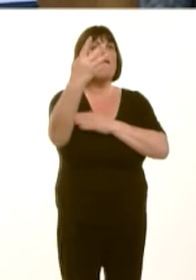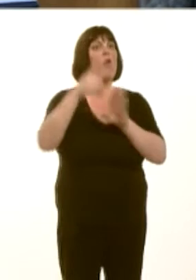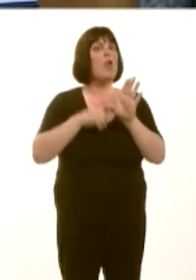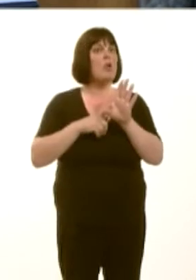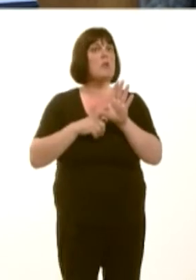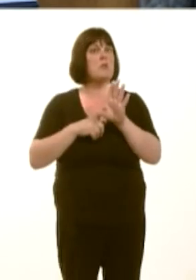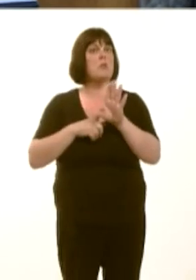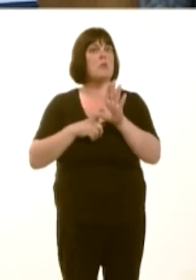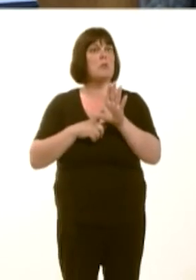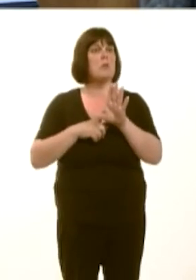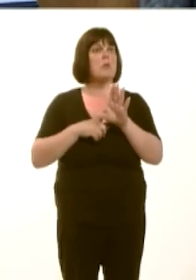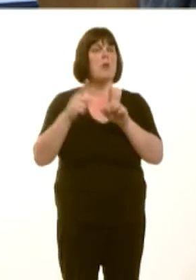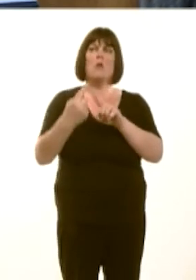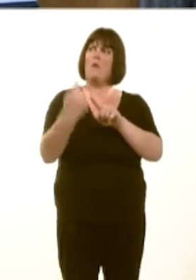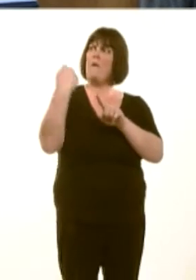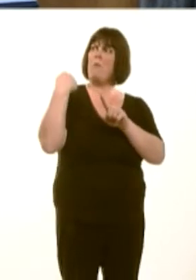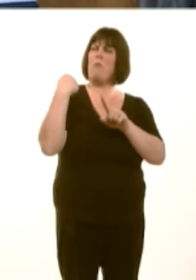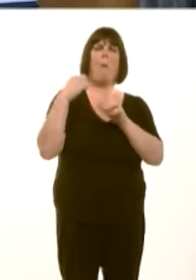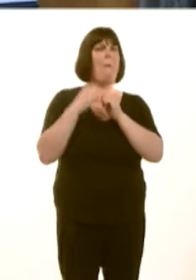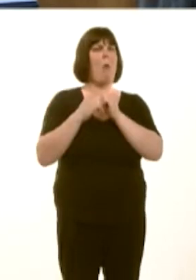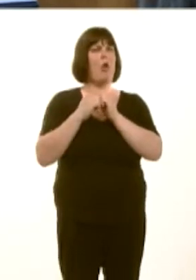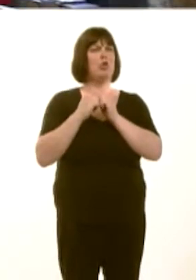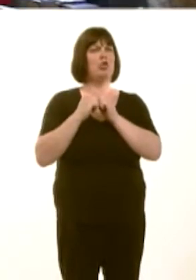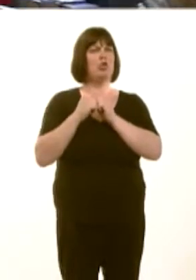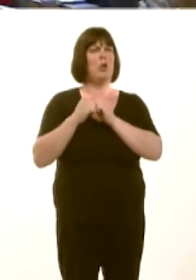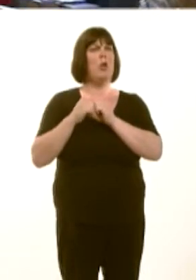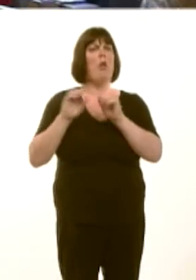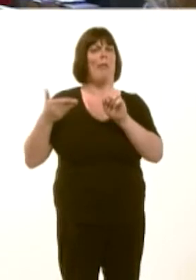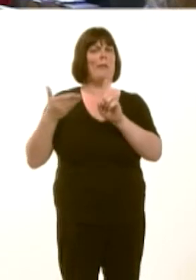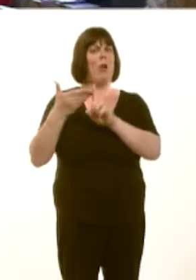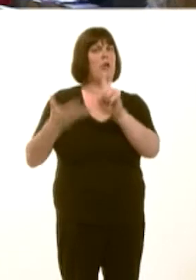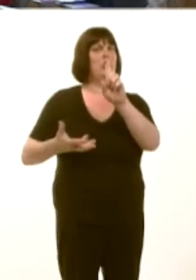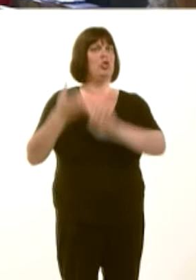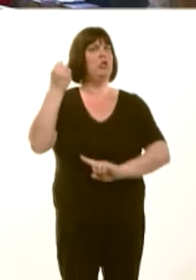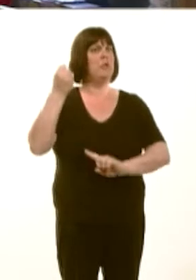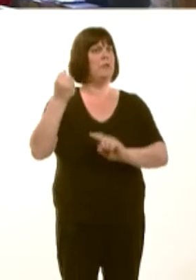end of last March, we will have exceeded that target by some margin.